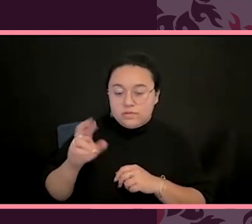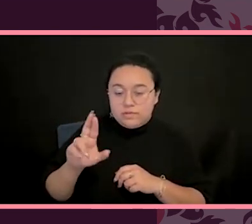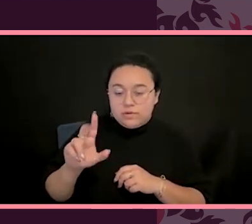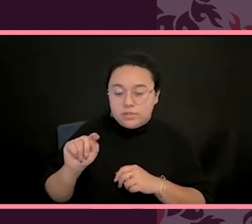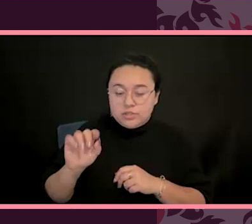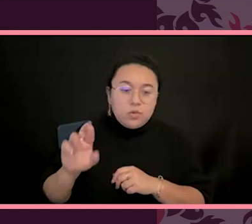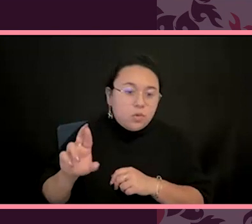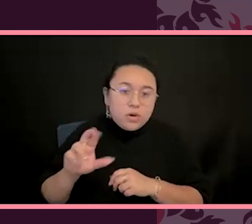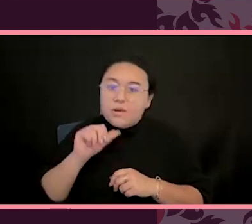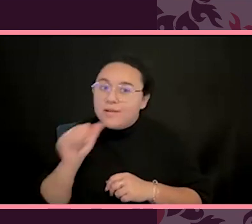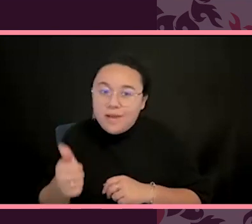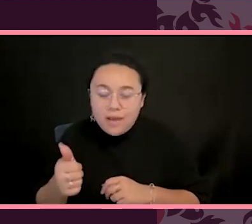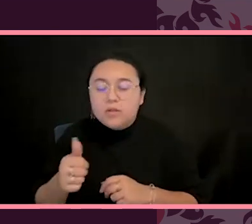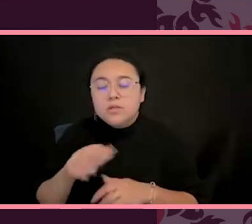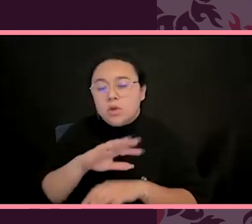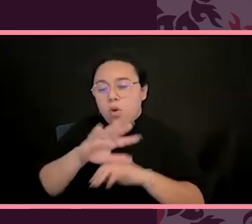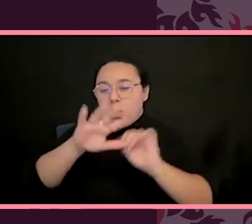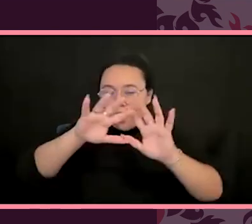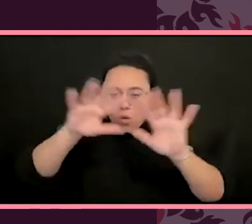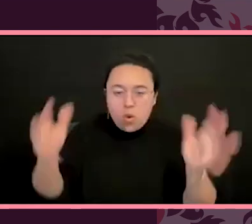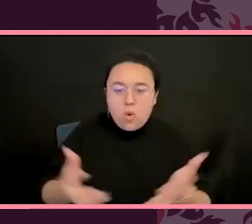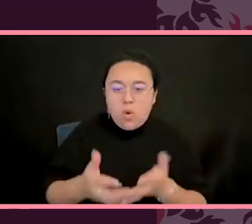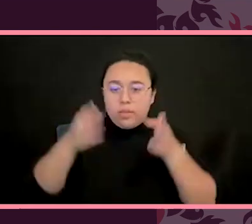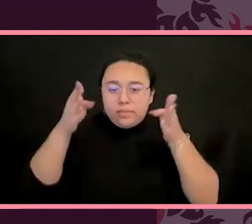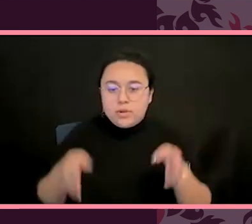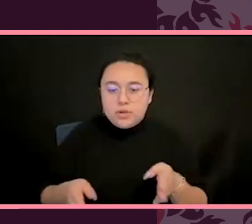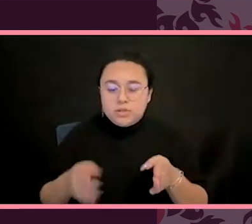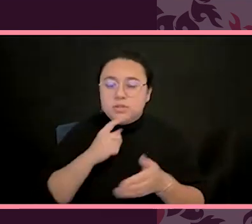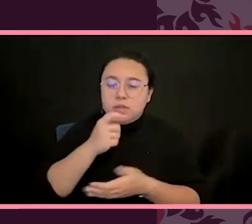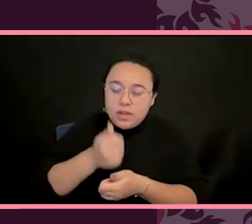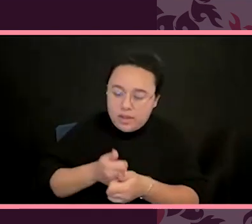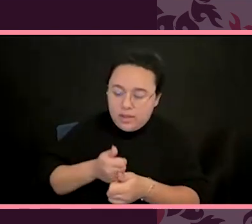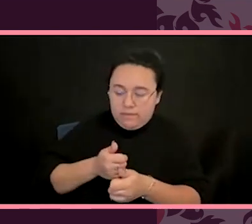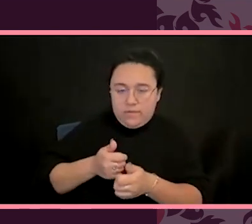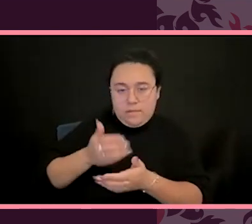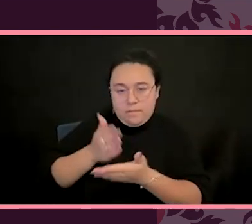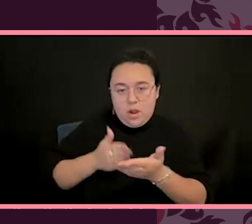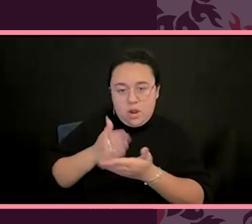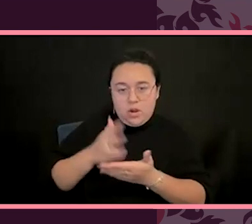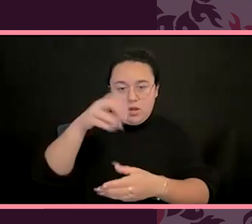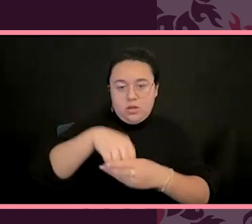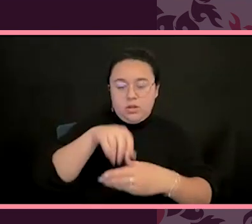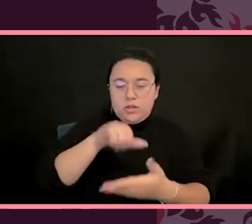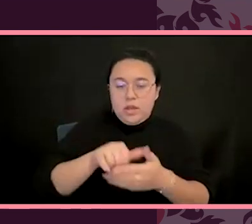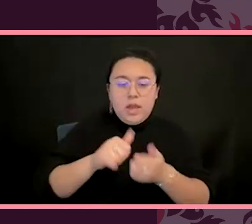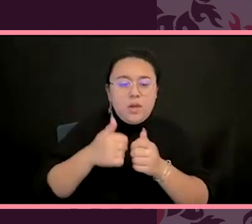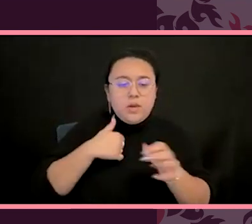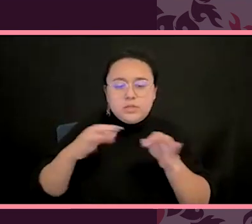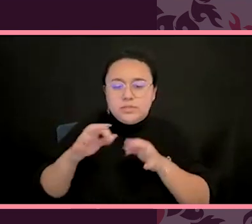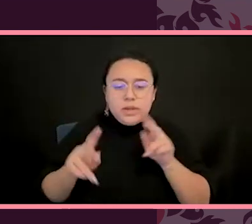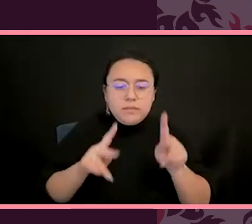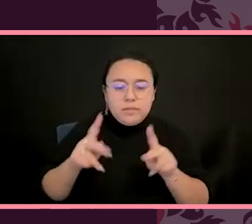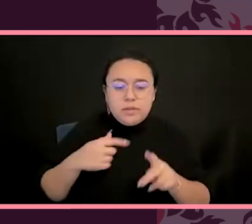whole person. And every piece of them that's incorporated into that. So how I always explain it to people is I